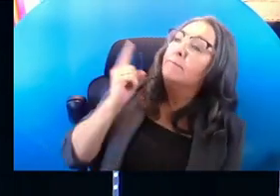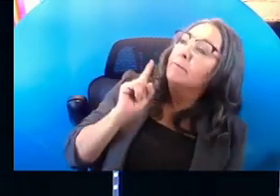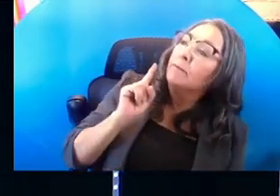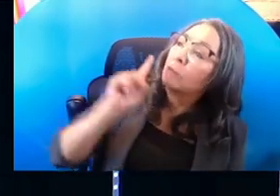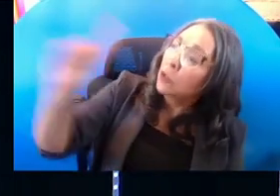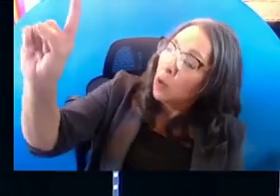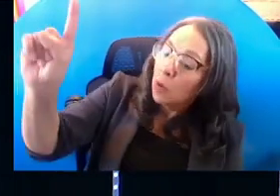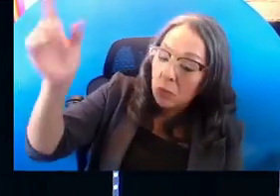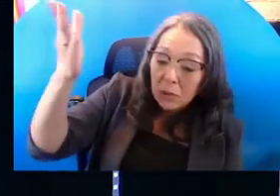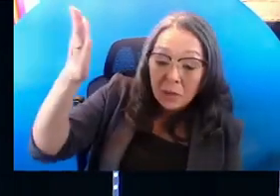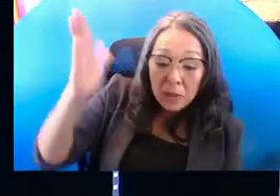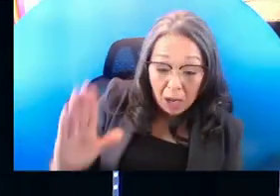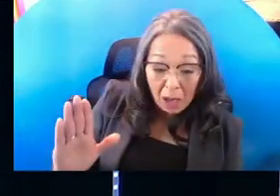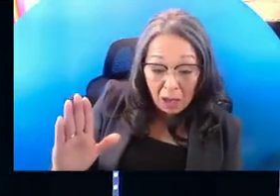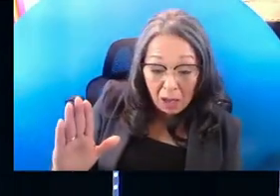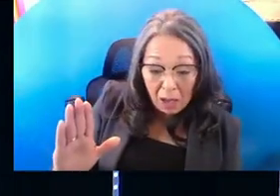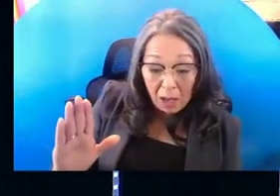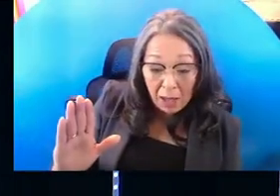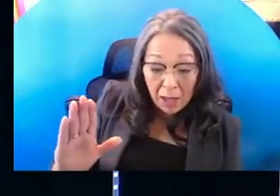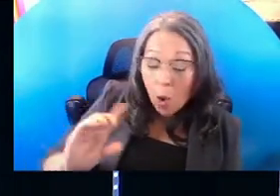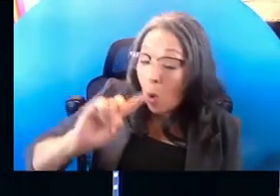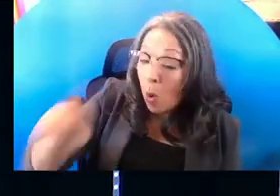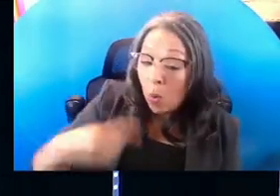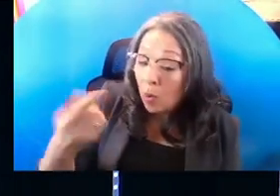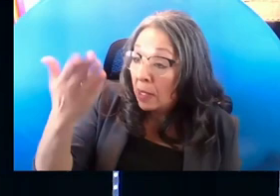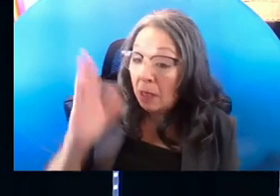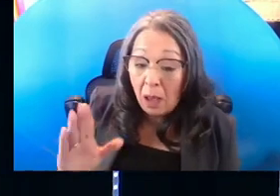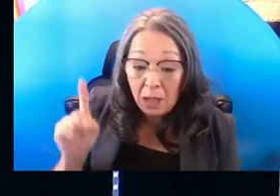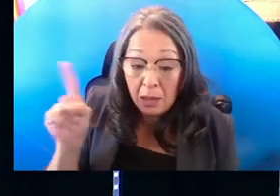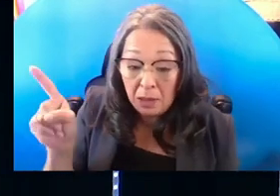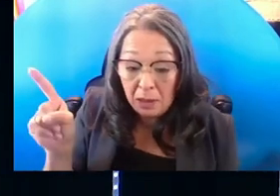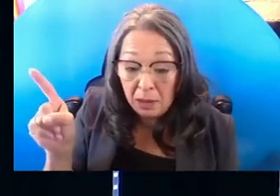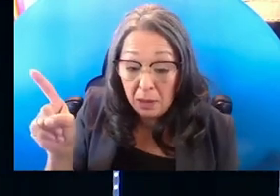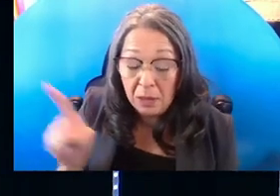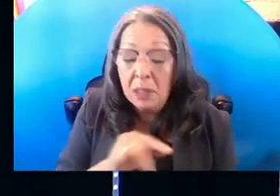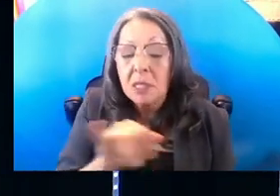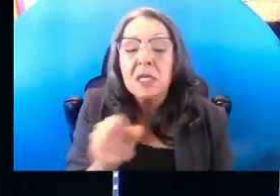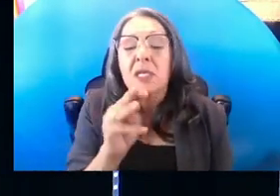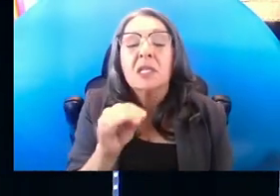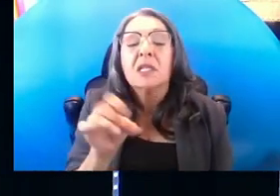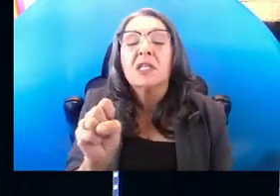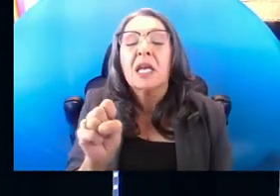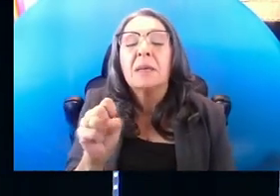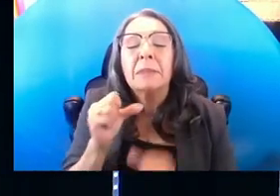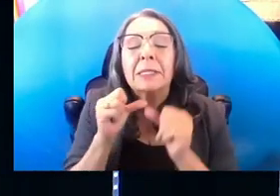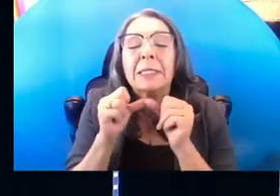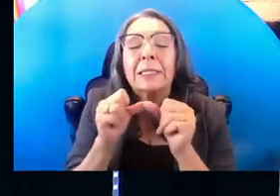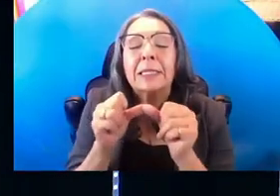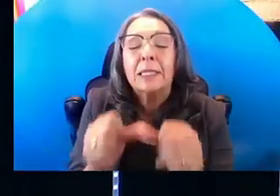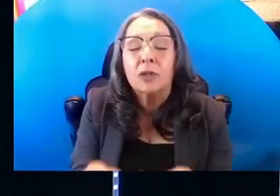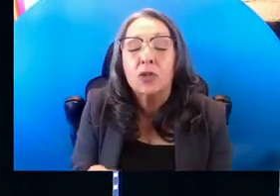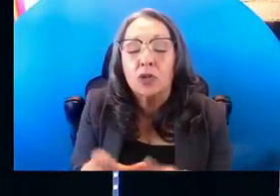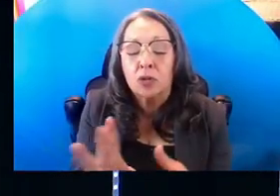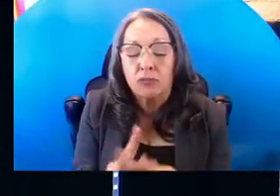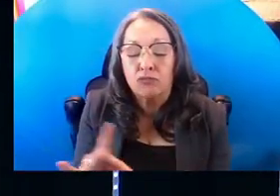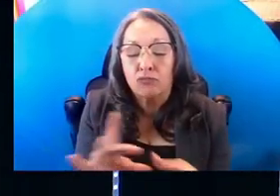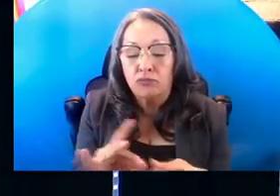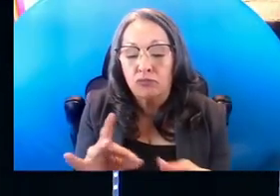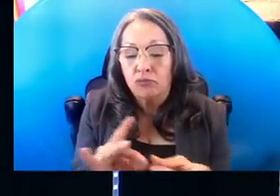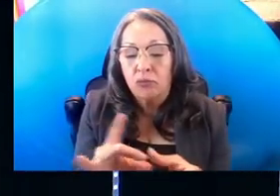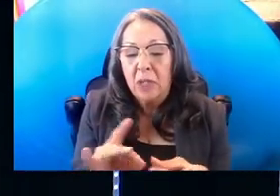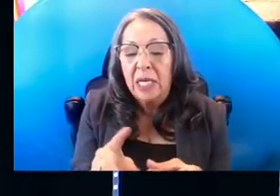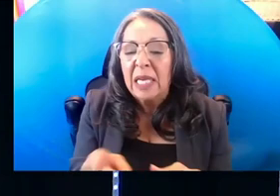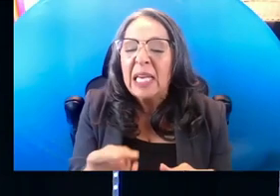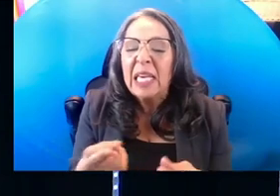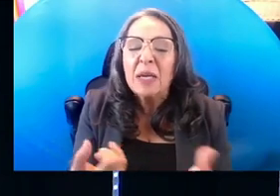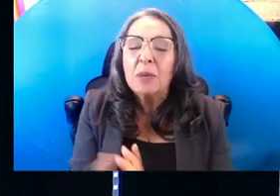to God and God alone. See, James goes on, and he talks about the wind,